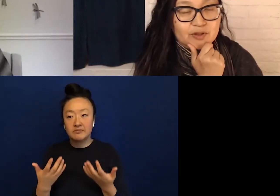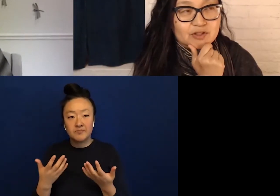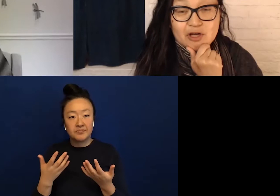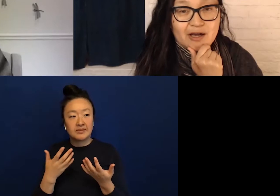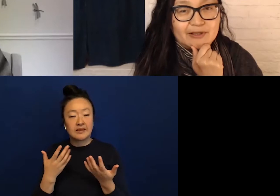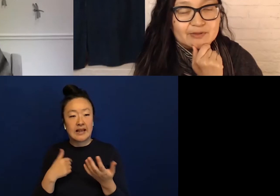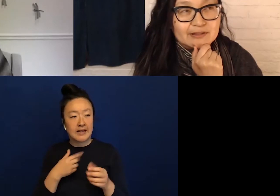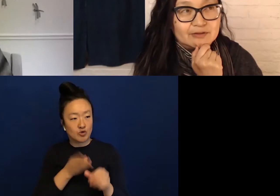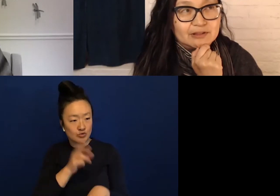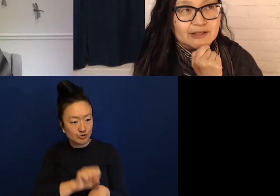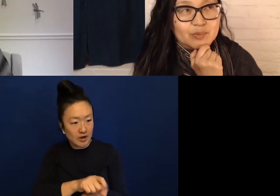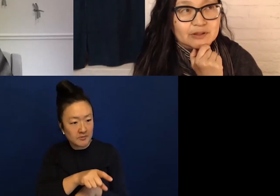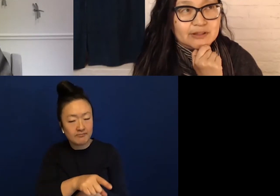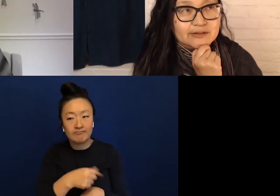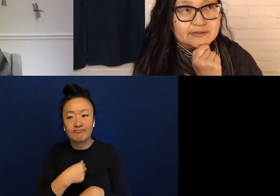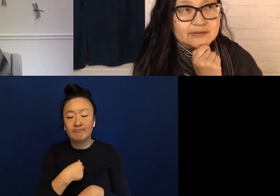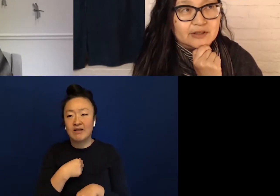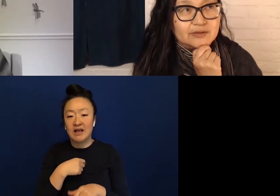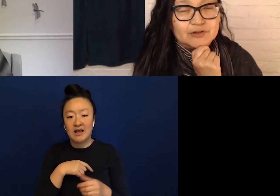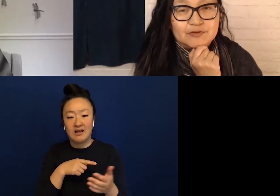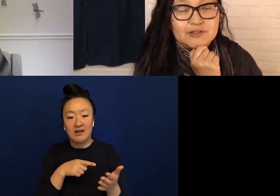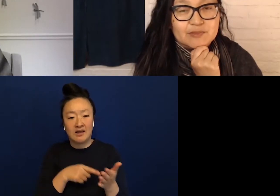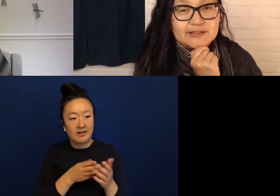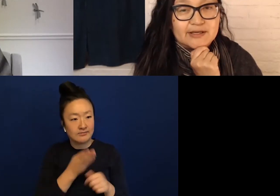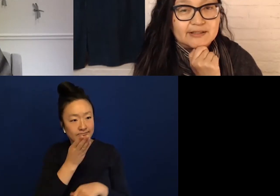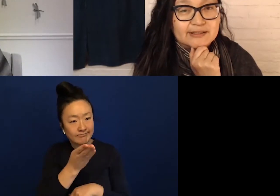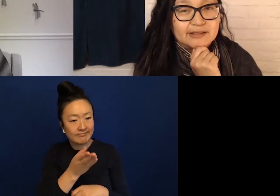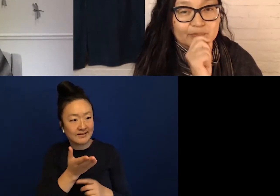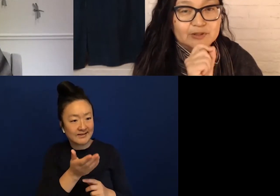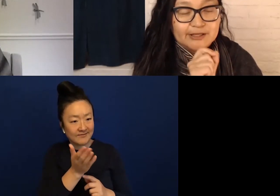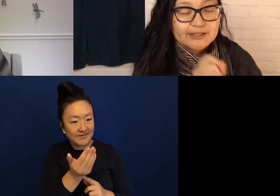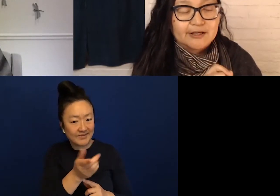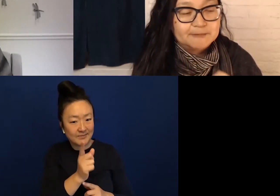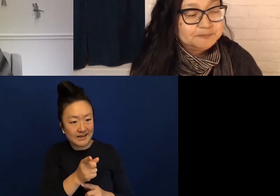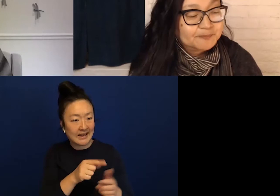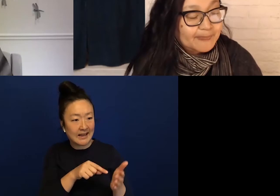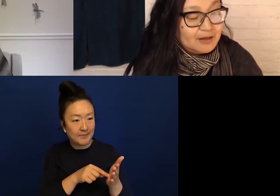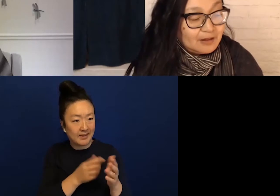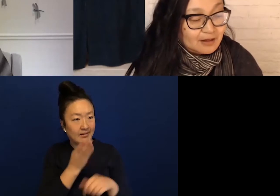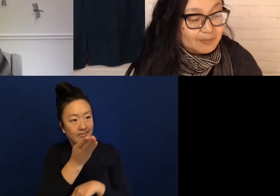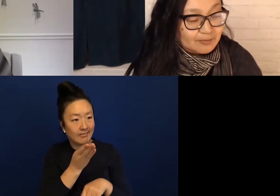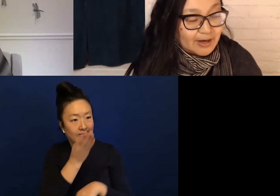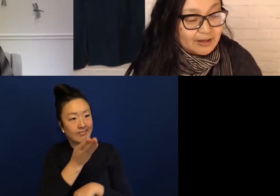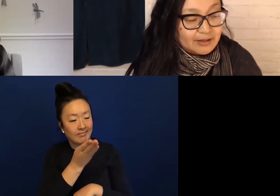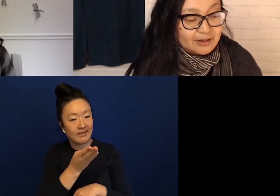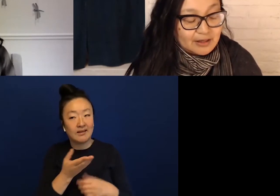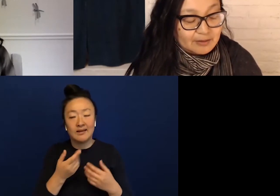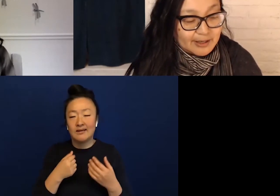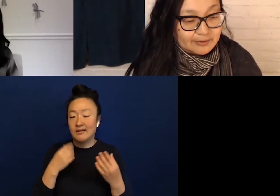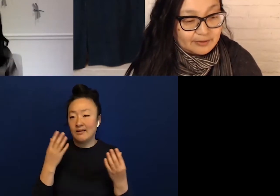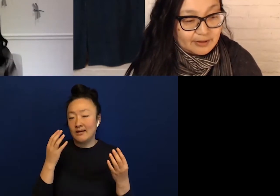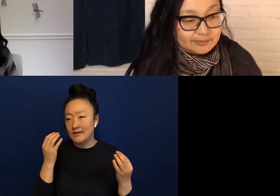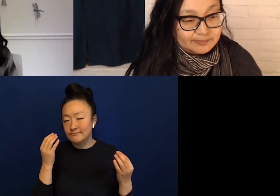I quit this job that I was literally like billing, every 15 minutes I had to like bill my time, thinking about writing and